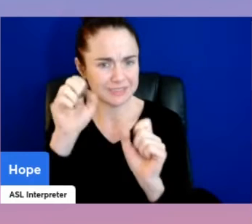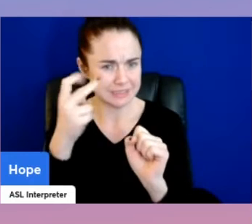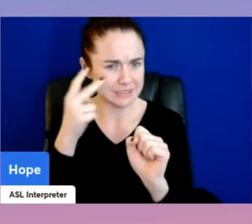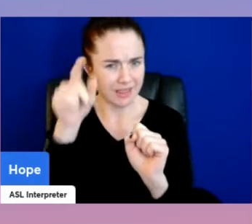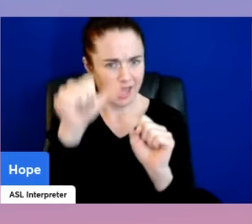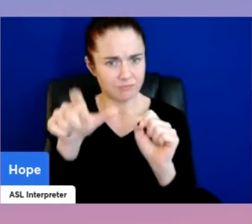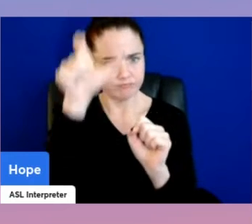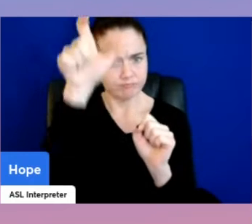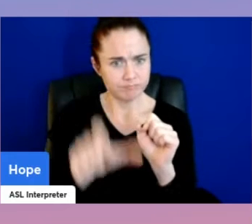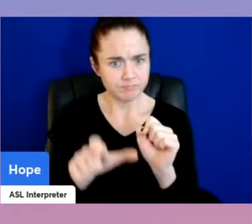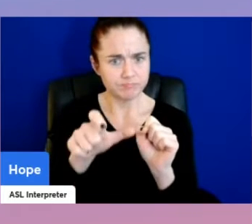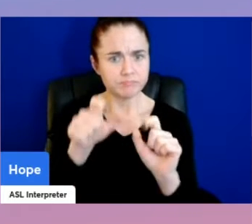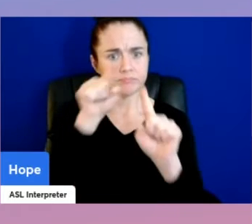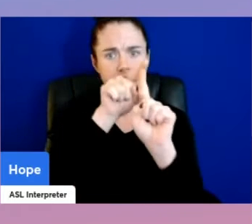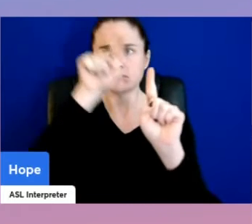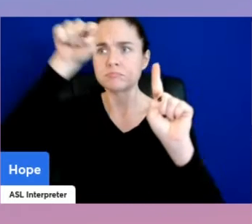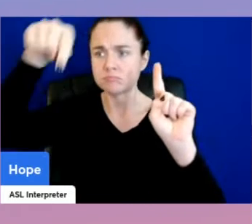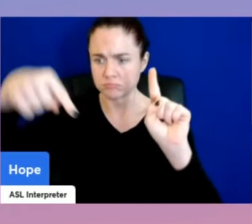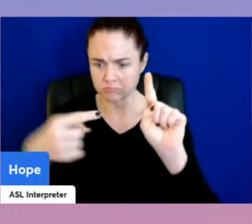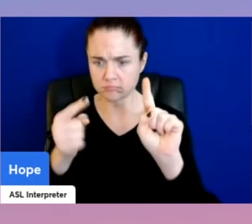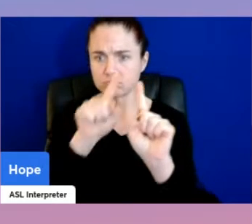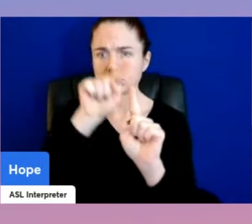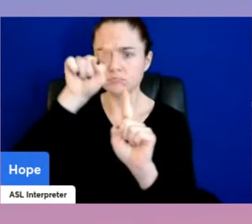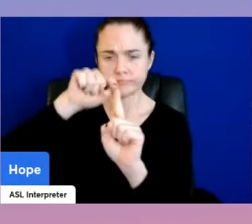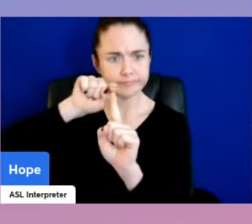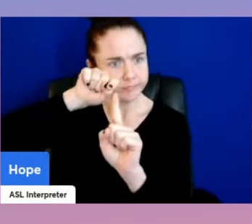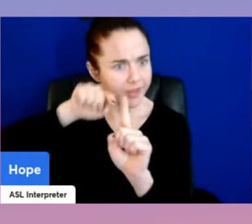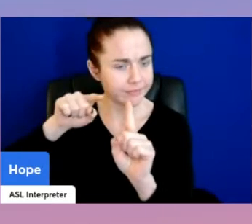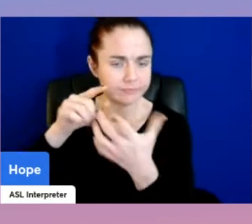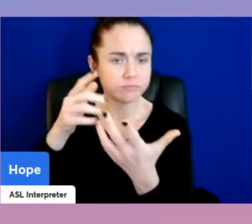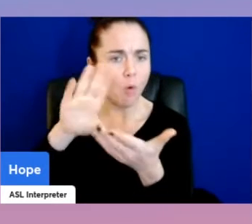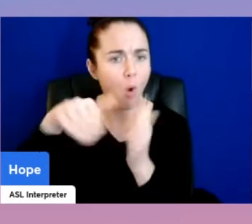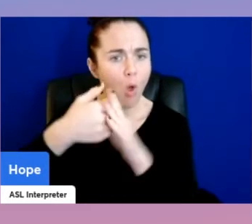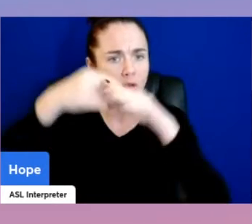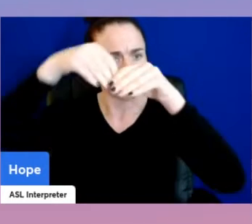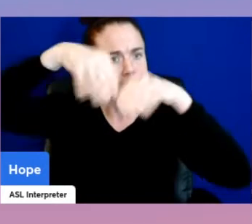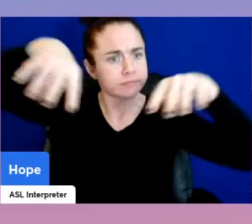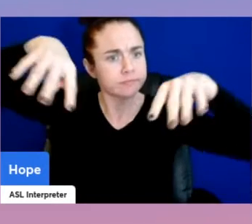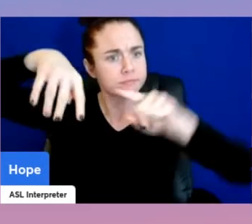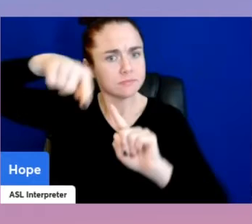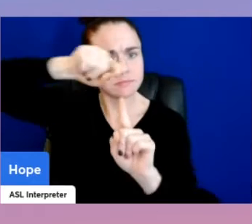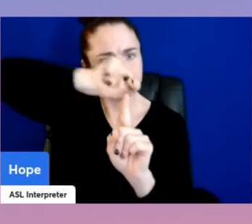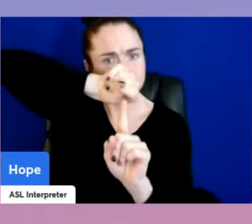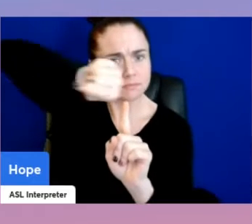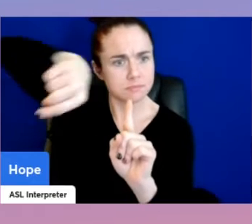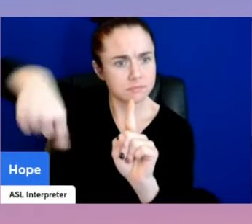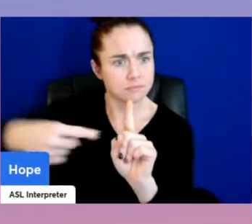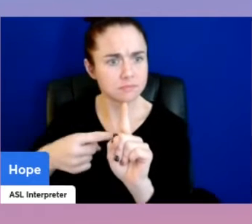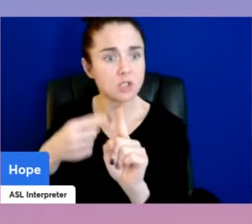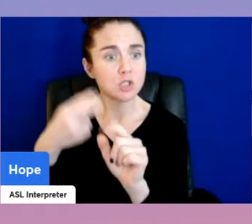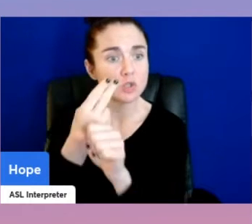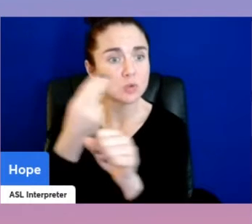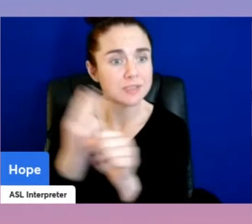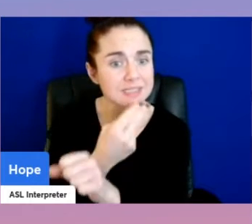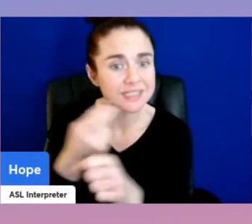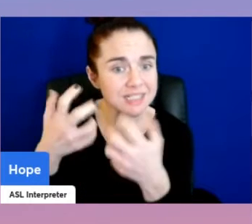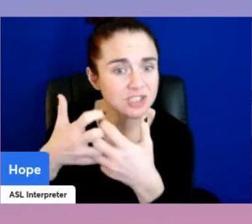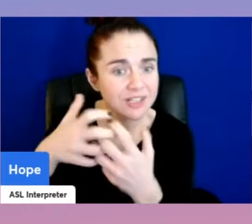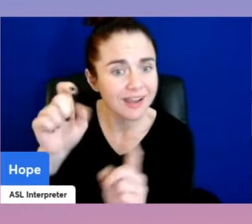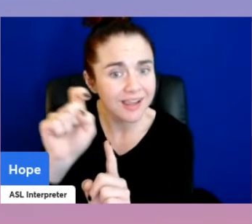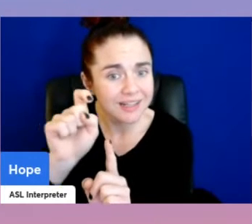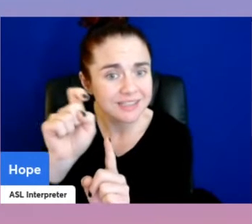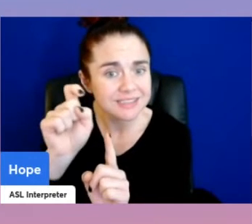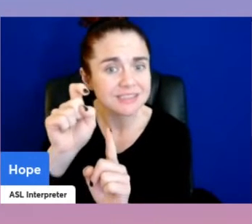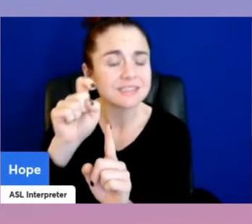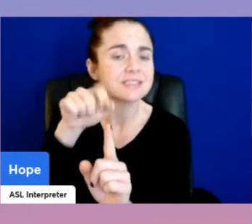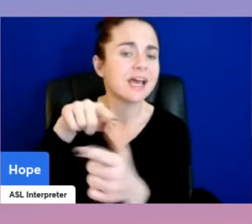our Application Gateway backend, and hits our AKS cluster, which uses an Nginx ingress controller that